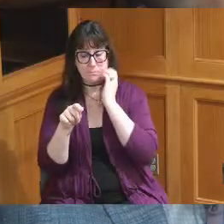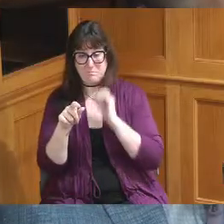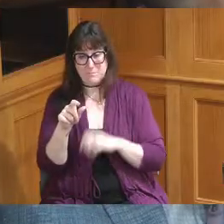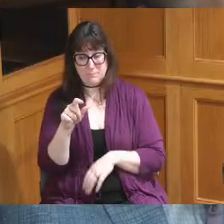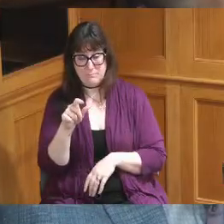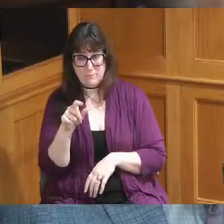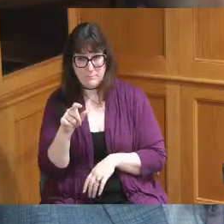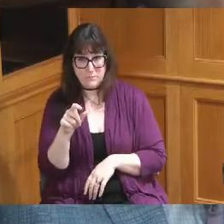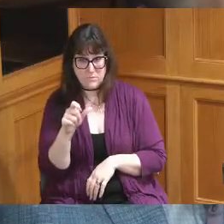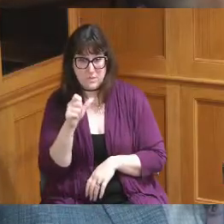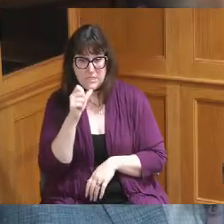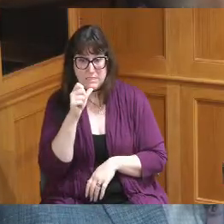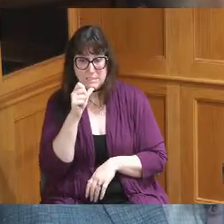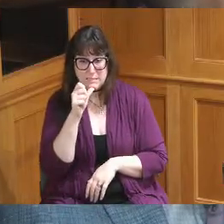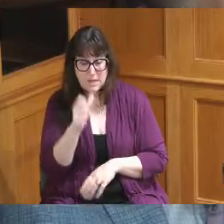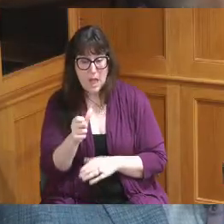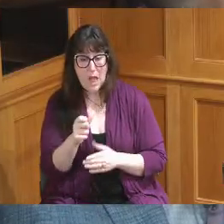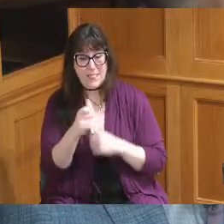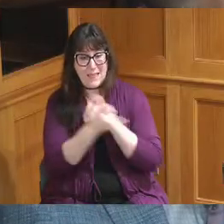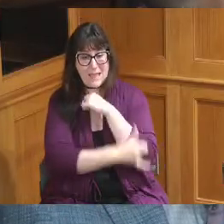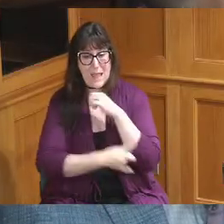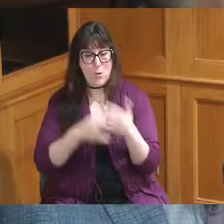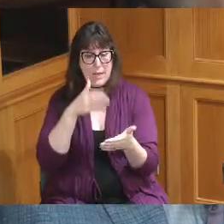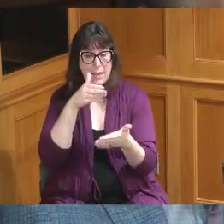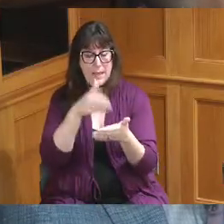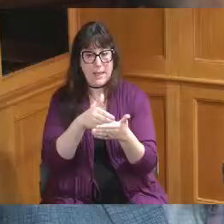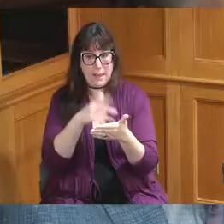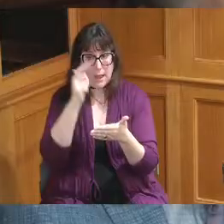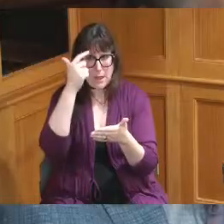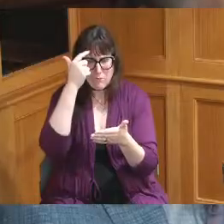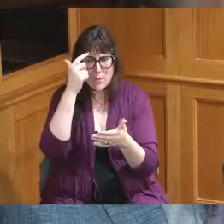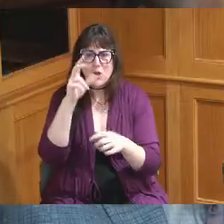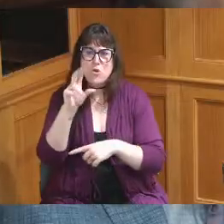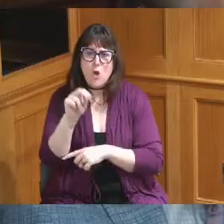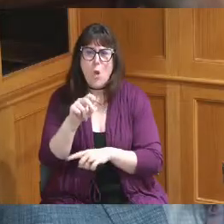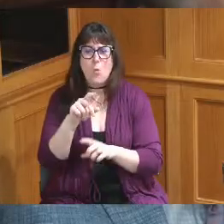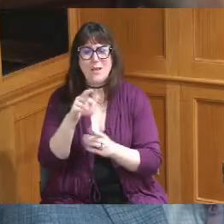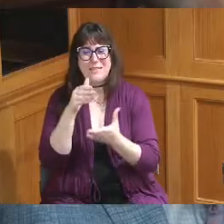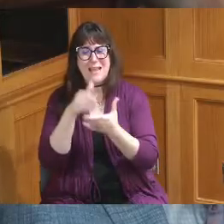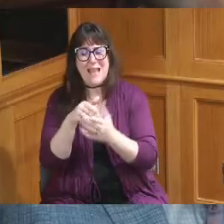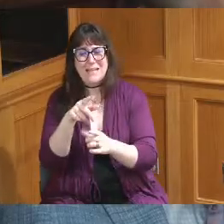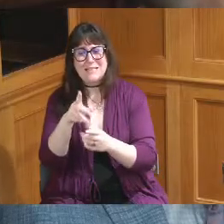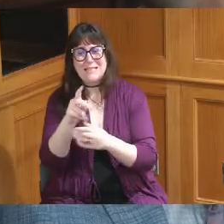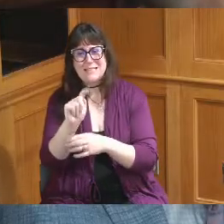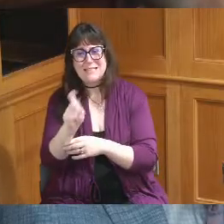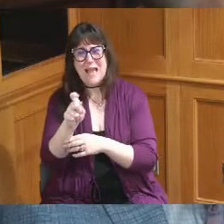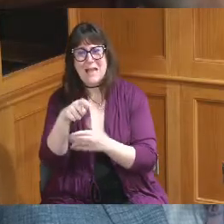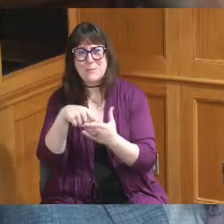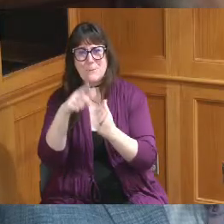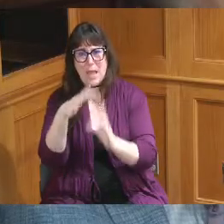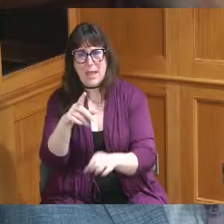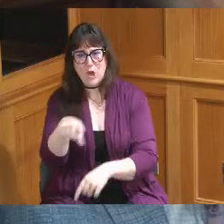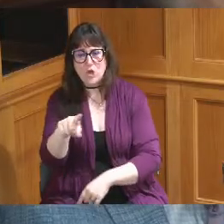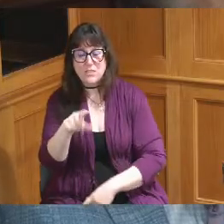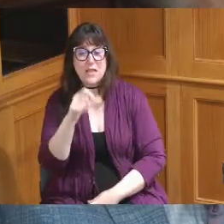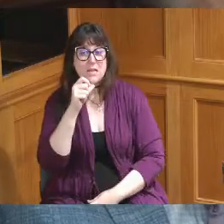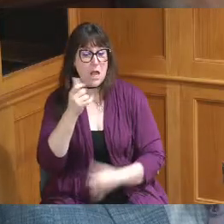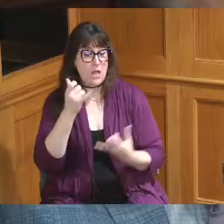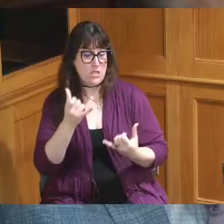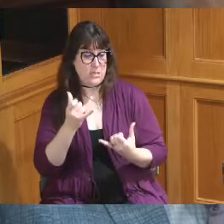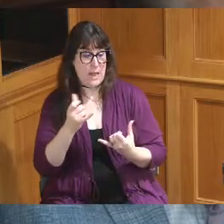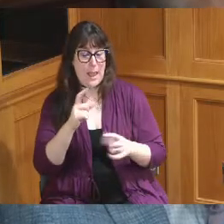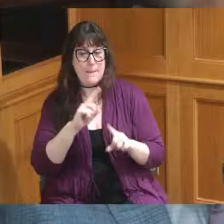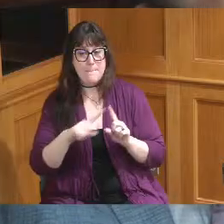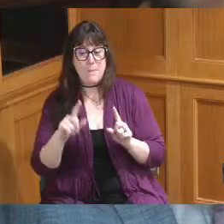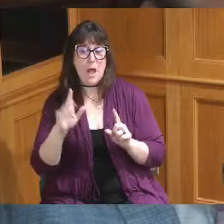versus the county government, it's versus the taxpayers who will have to pay for this deal, not just today, but all